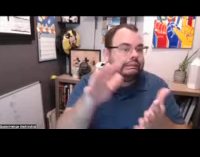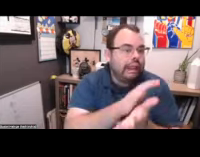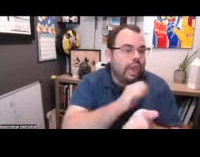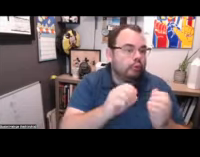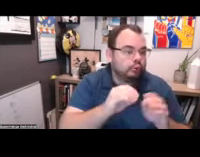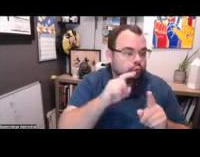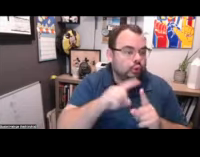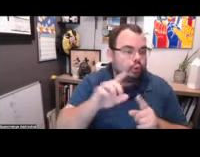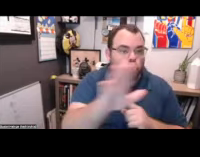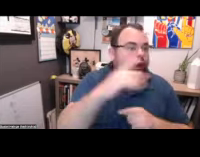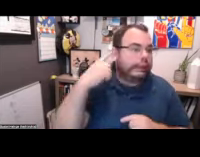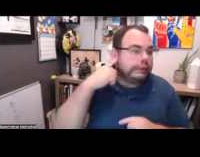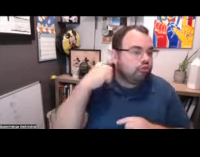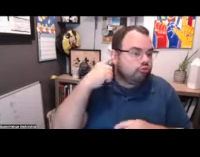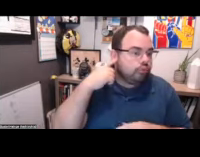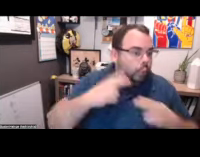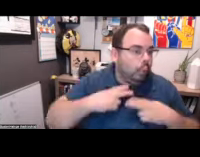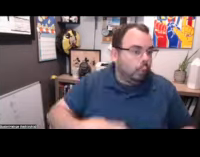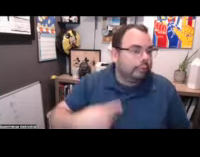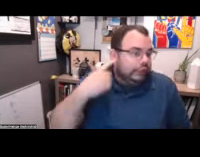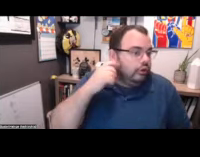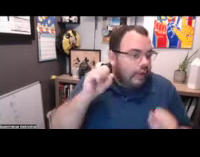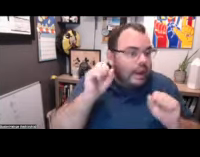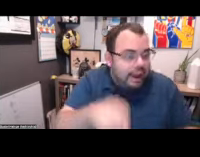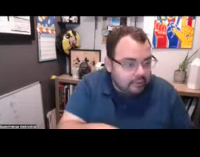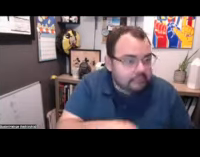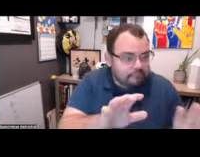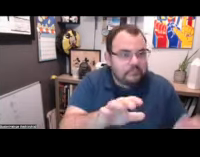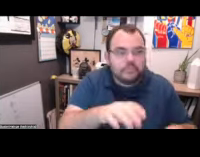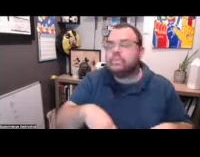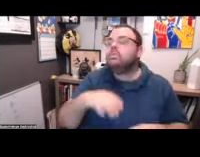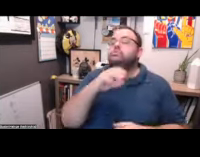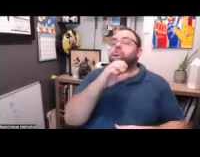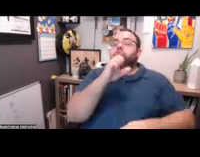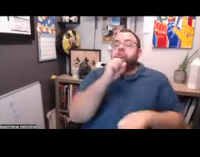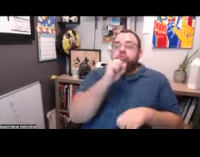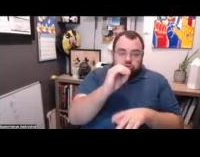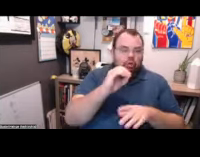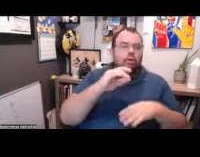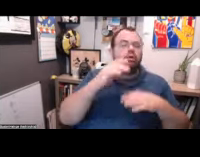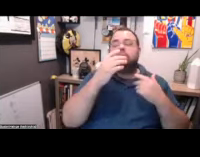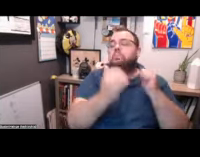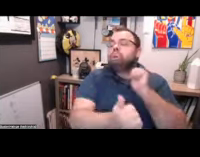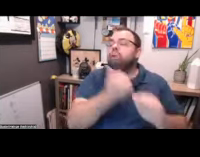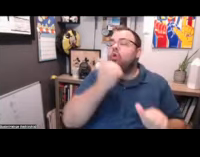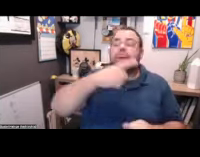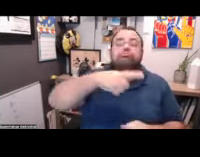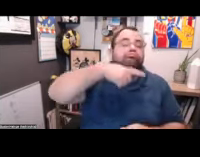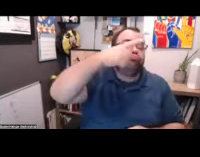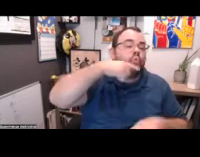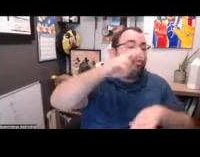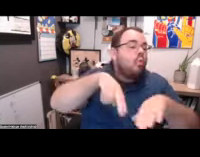130 decibel can lead to damage to your hearing. That actually can happen.